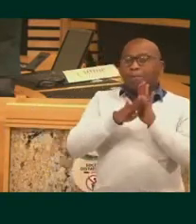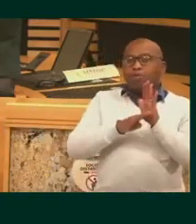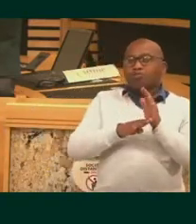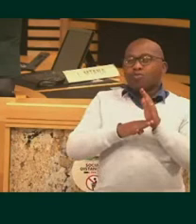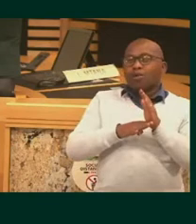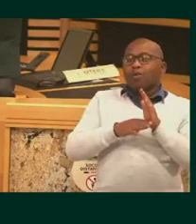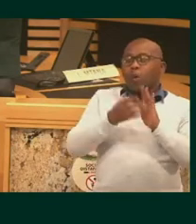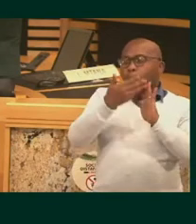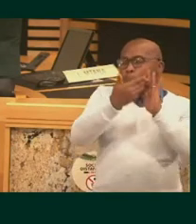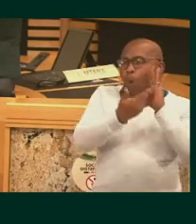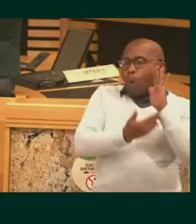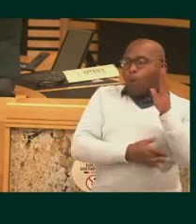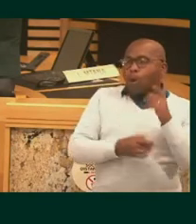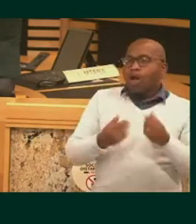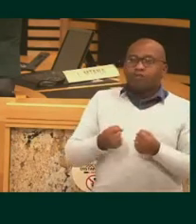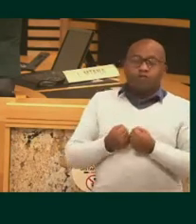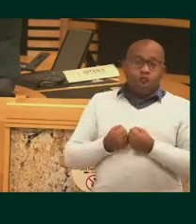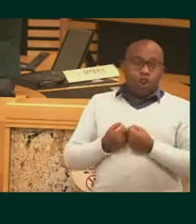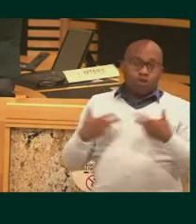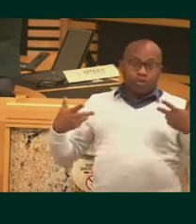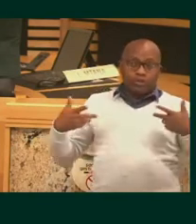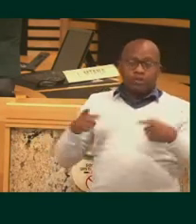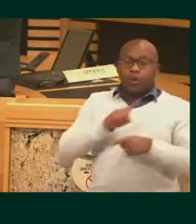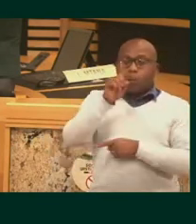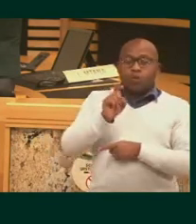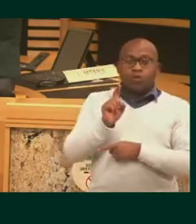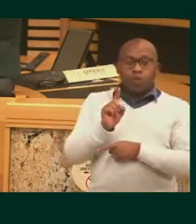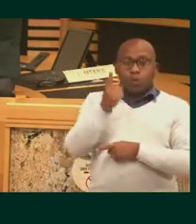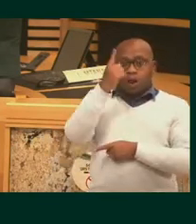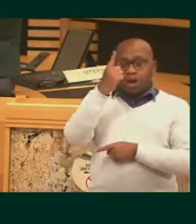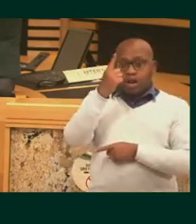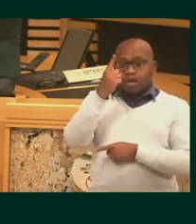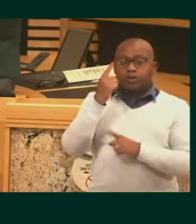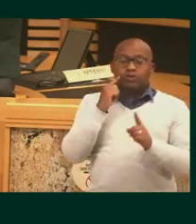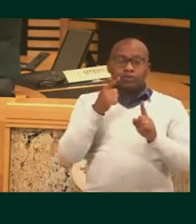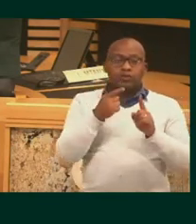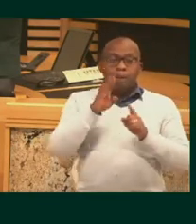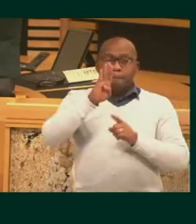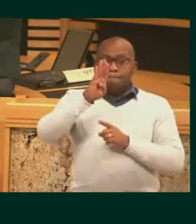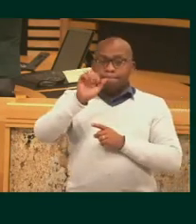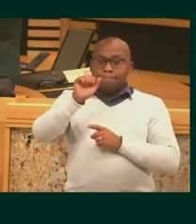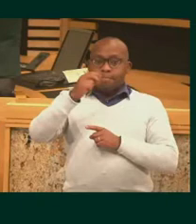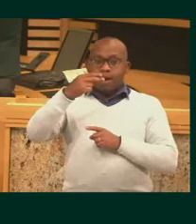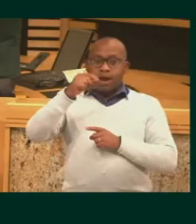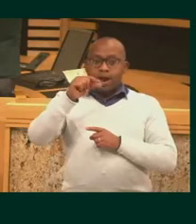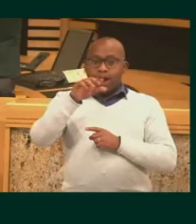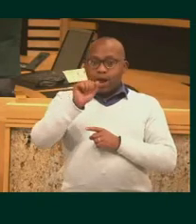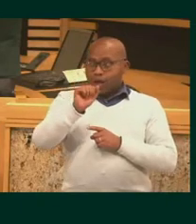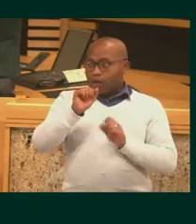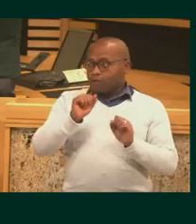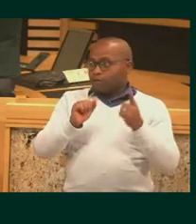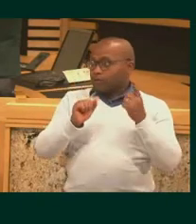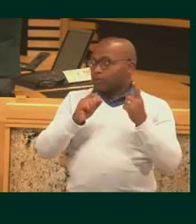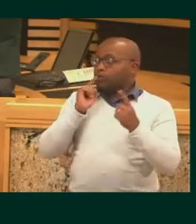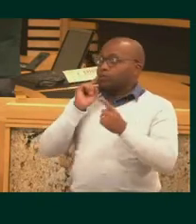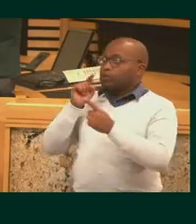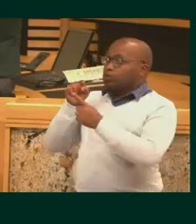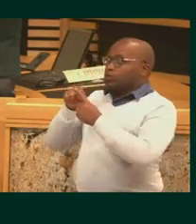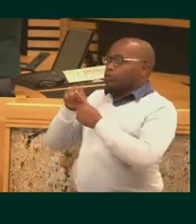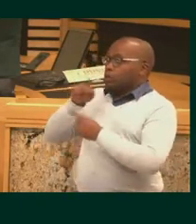honorable members is from honorable banga to honorable Premier honorable